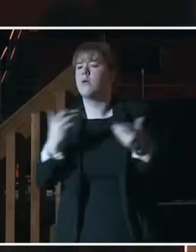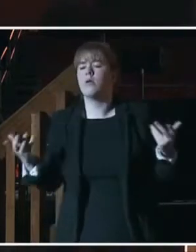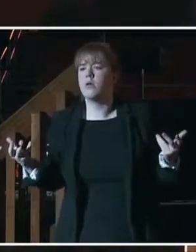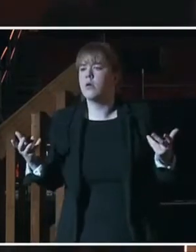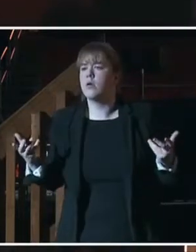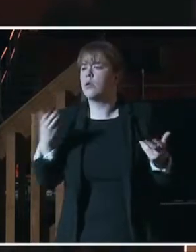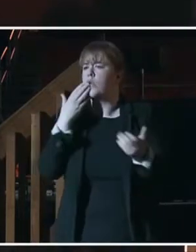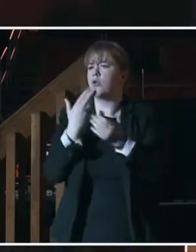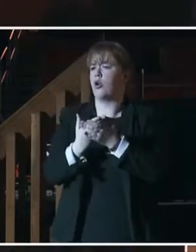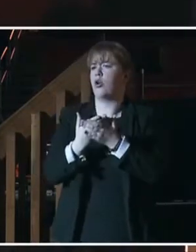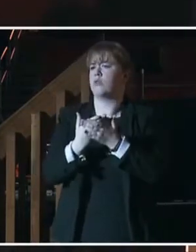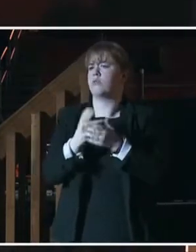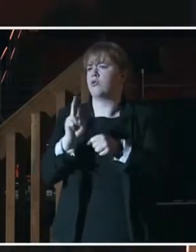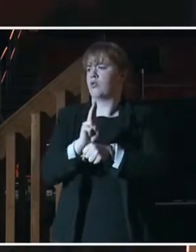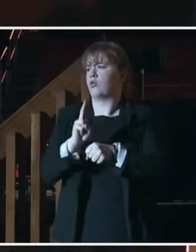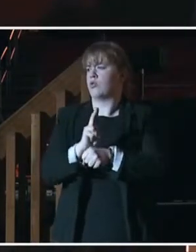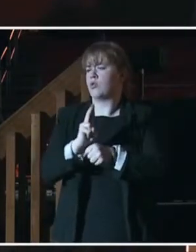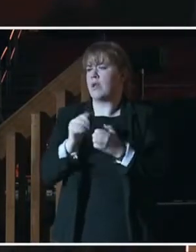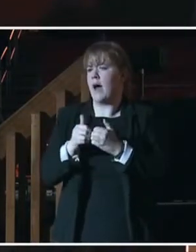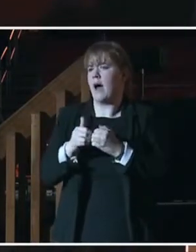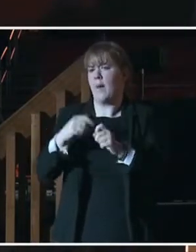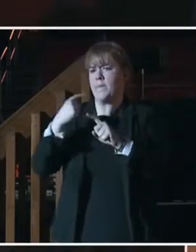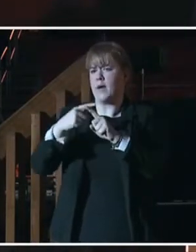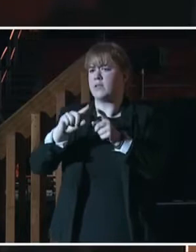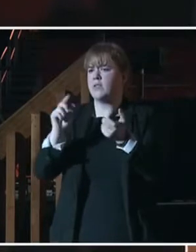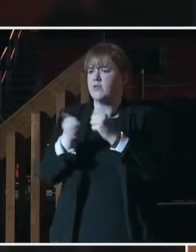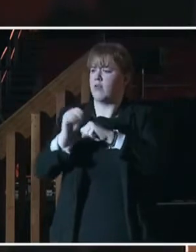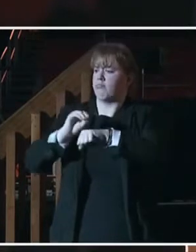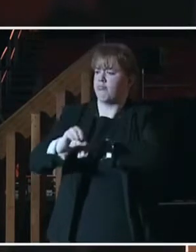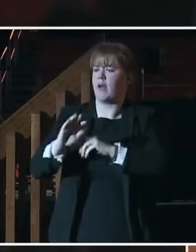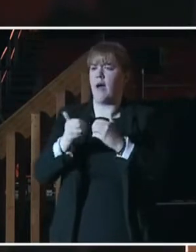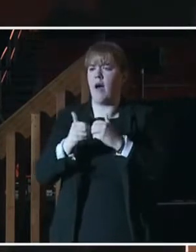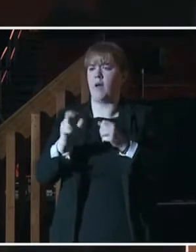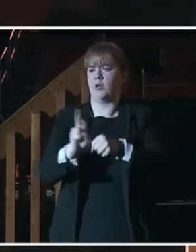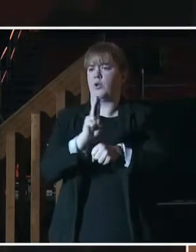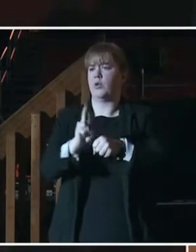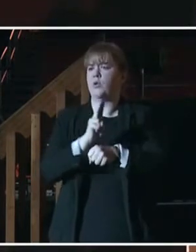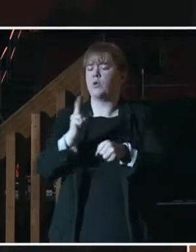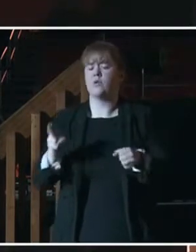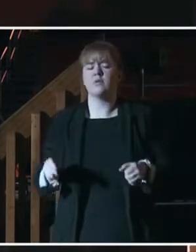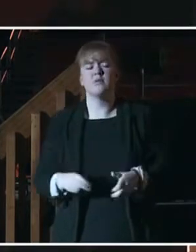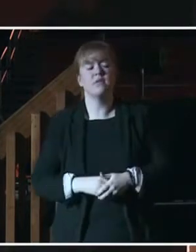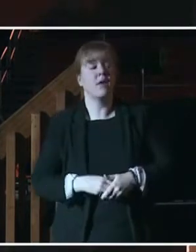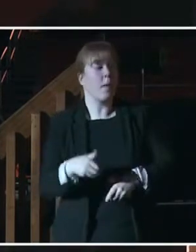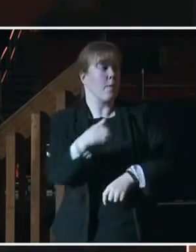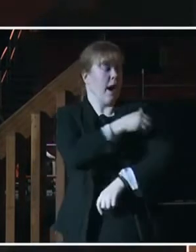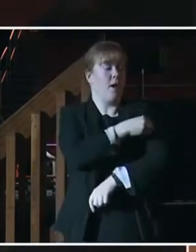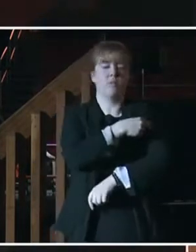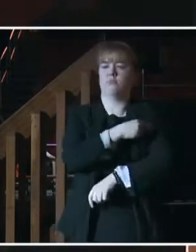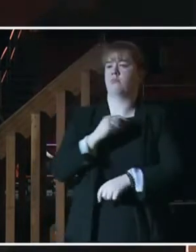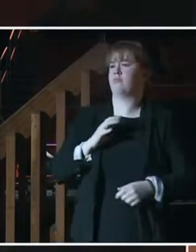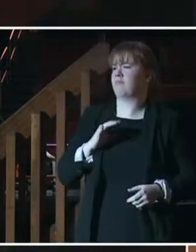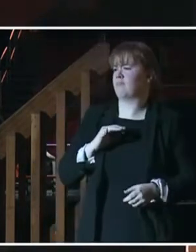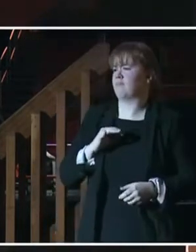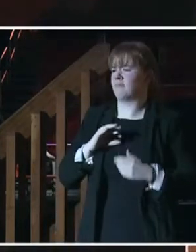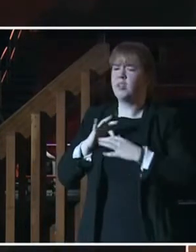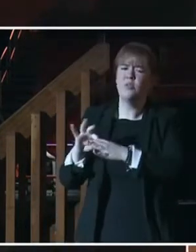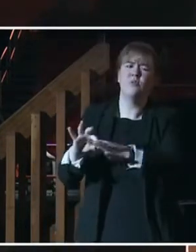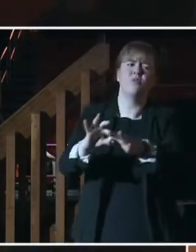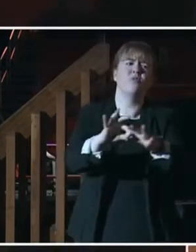for good, for positive change? And how great power is when there's unity.